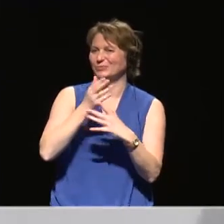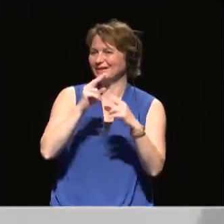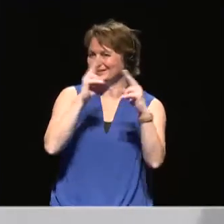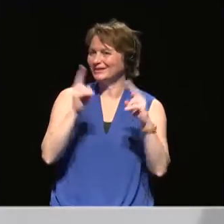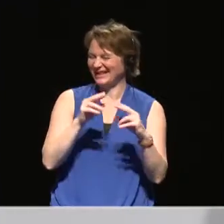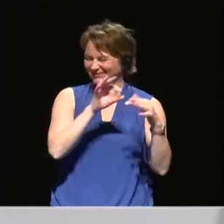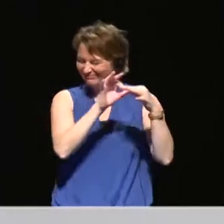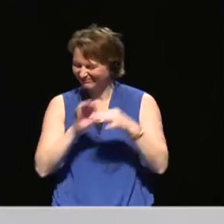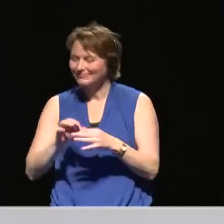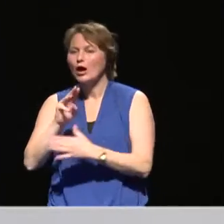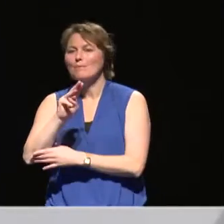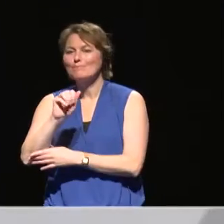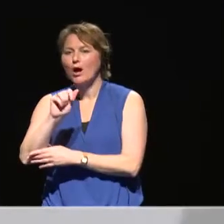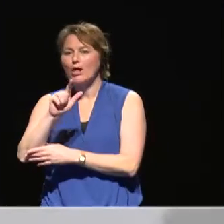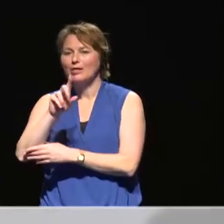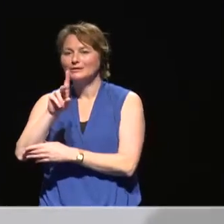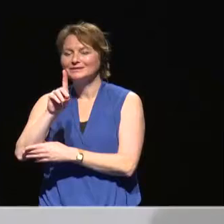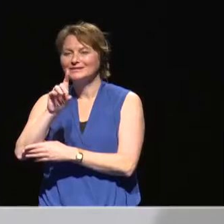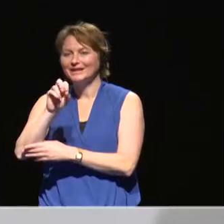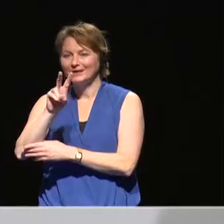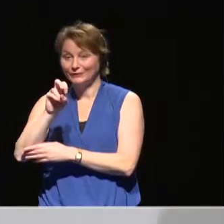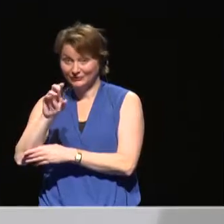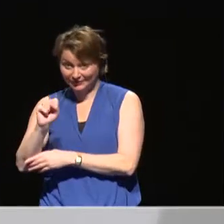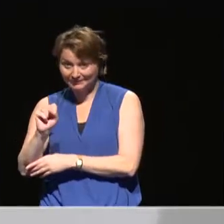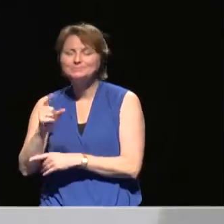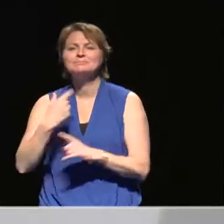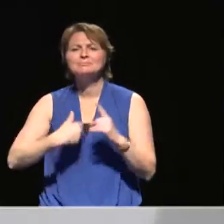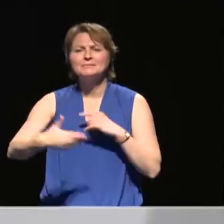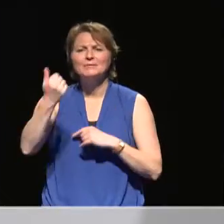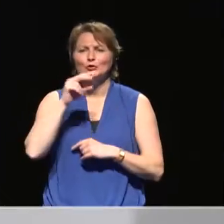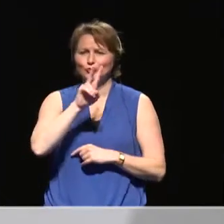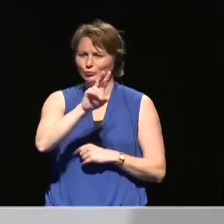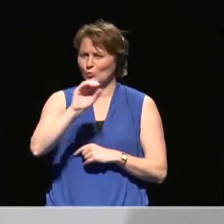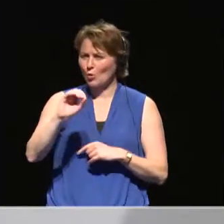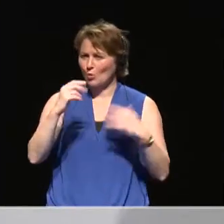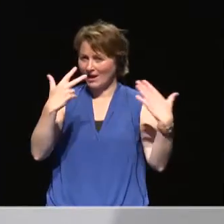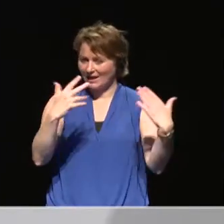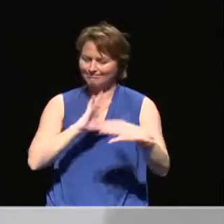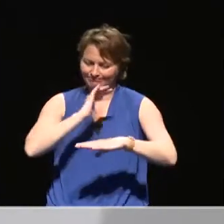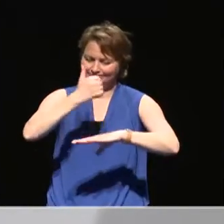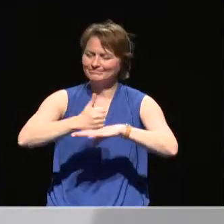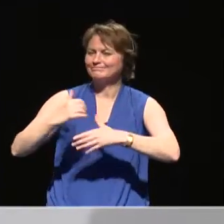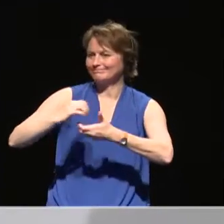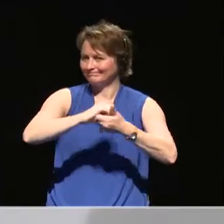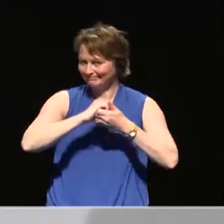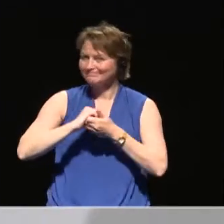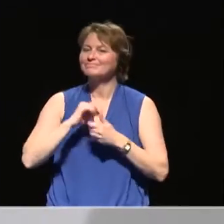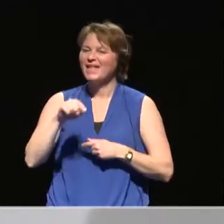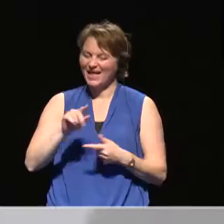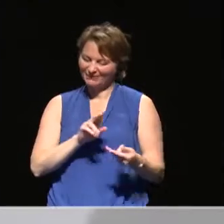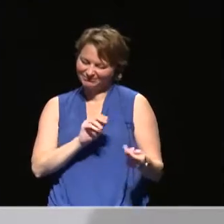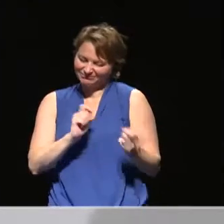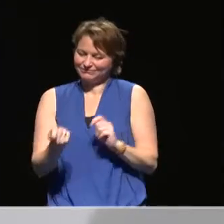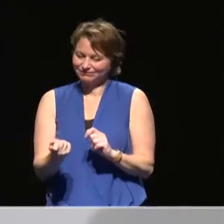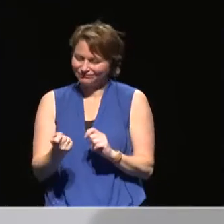in the Maldives. My organization was formed in 2008 when the Maldives experienced its democratic transition following